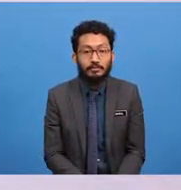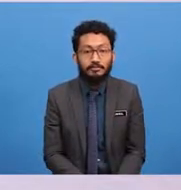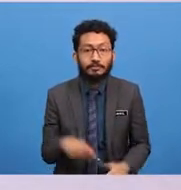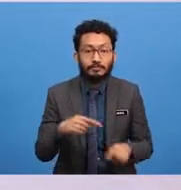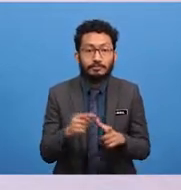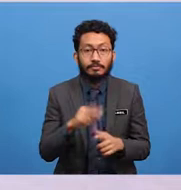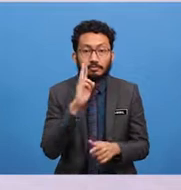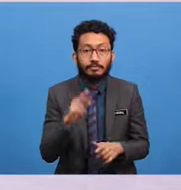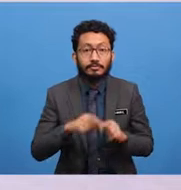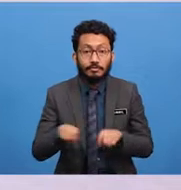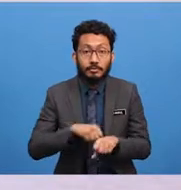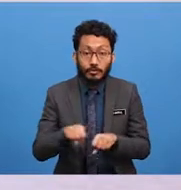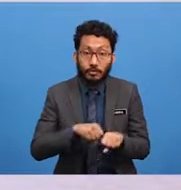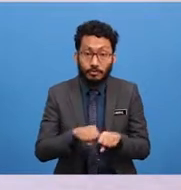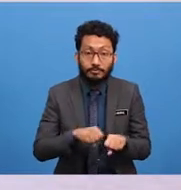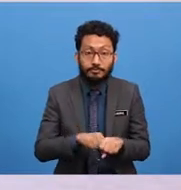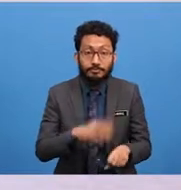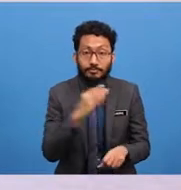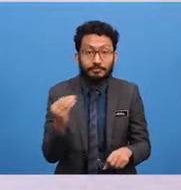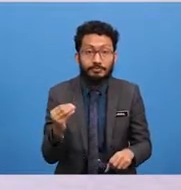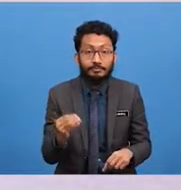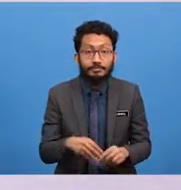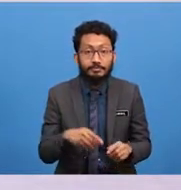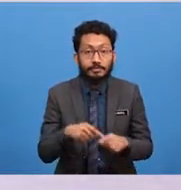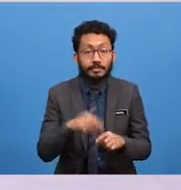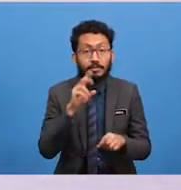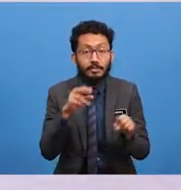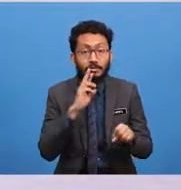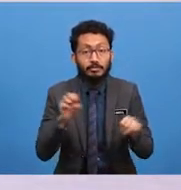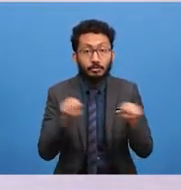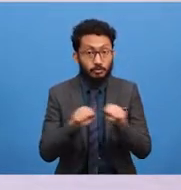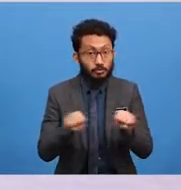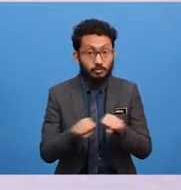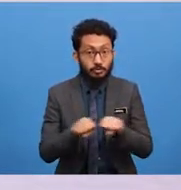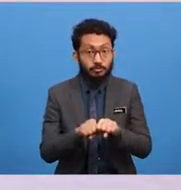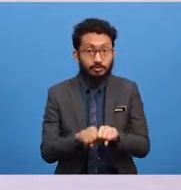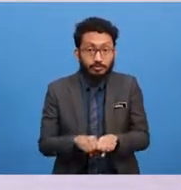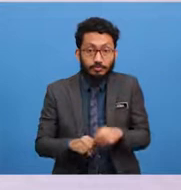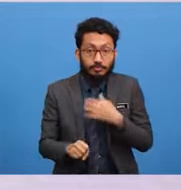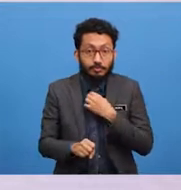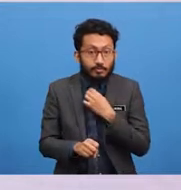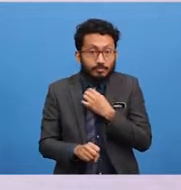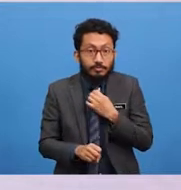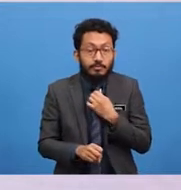These are socks. And these are shoes.